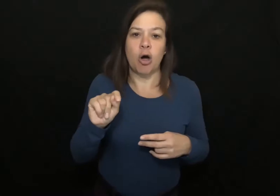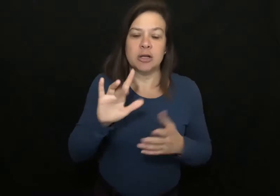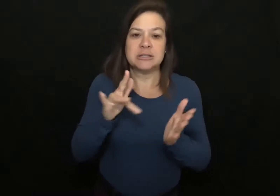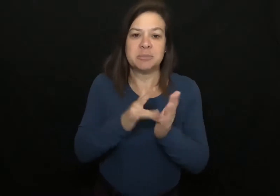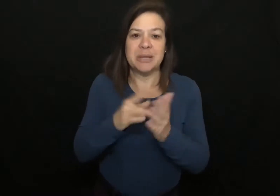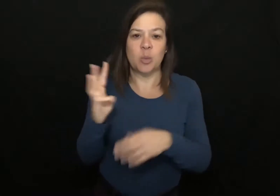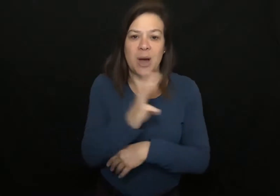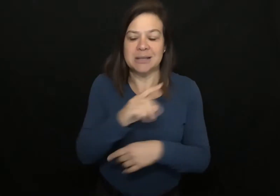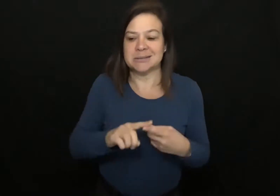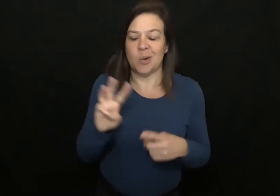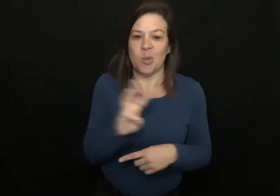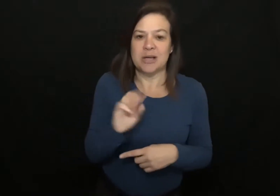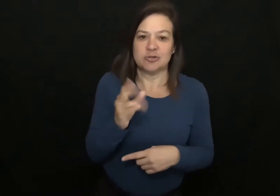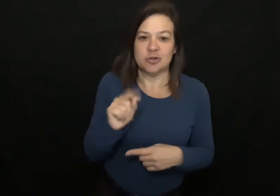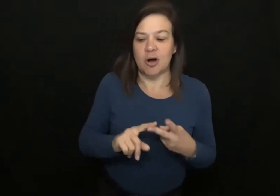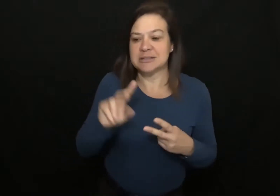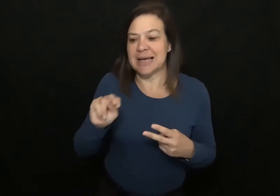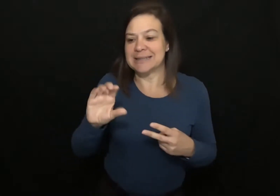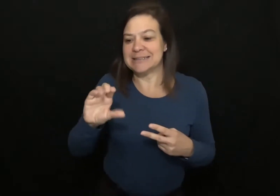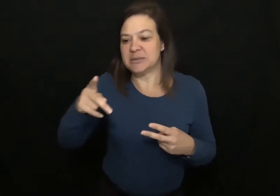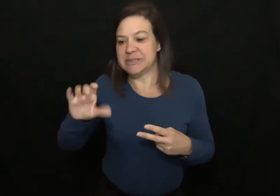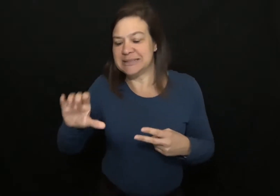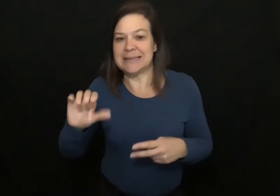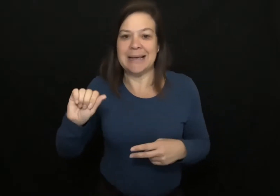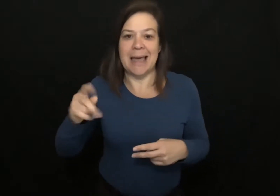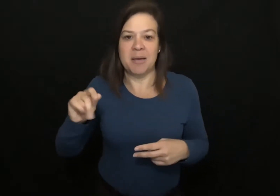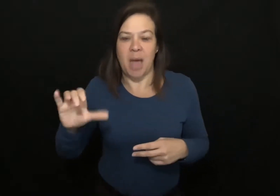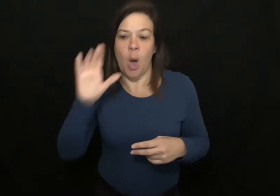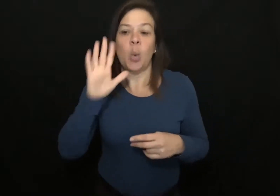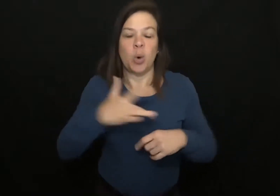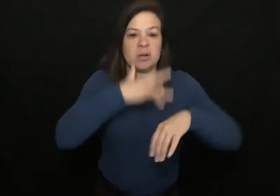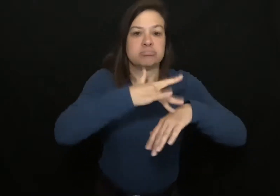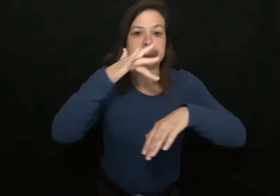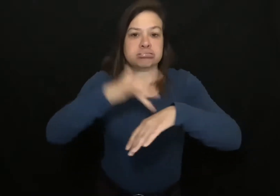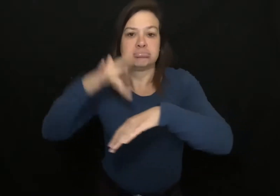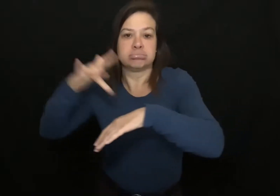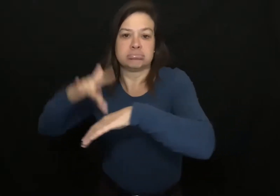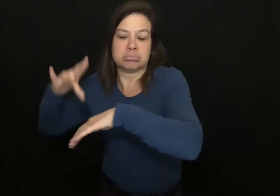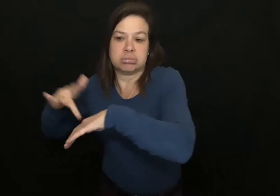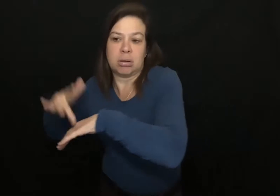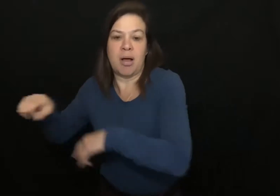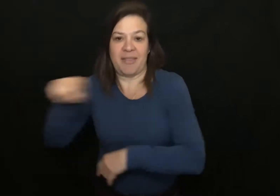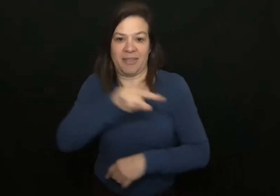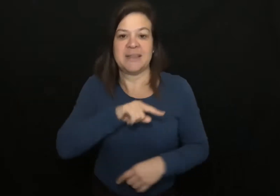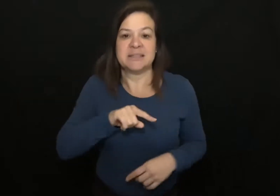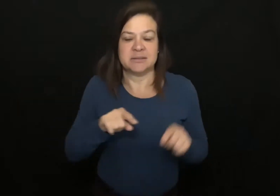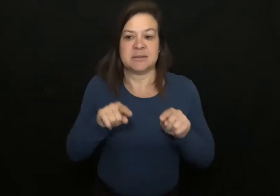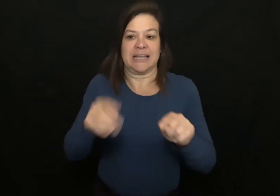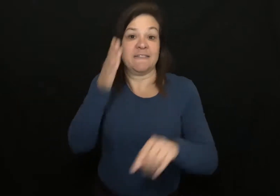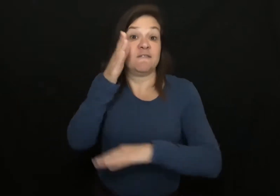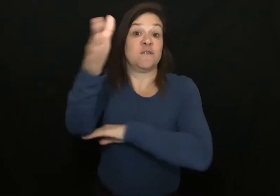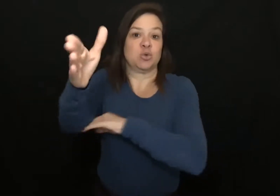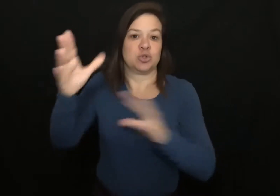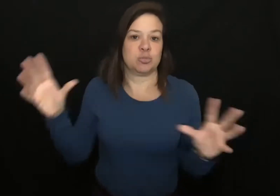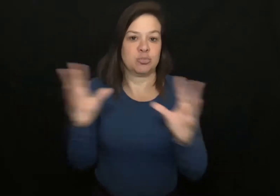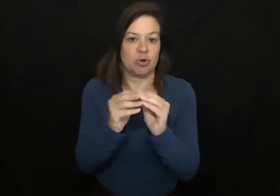Arts, NCPC, APAP, will all touch upon the sessions such as these in the future.